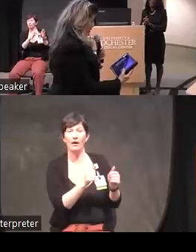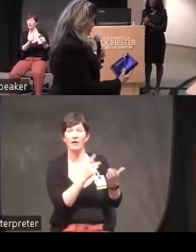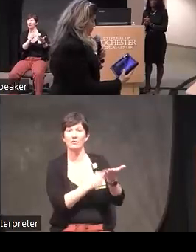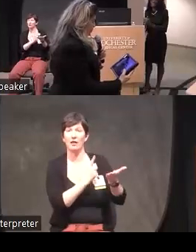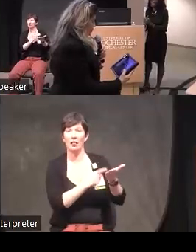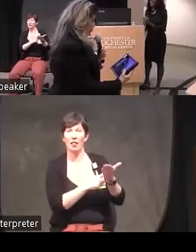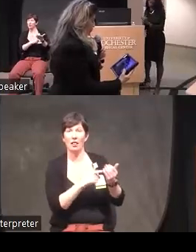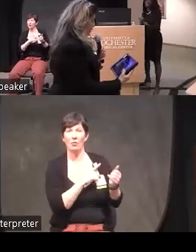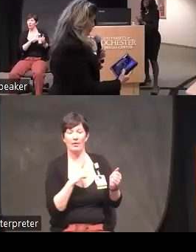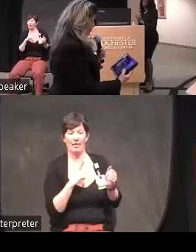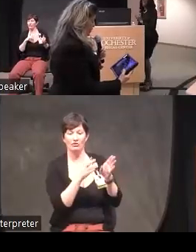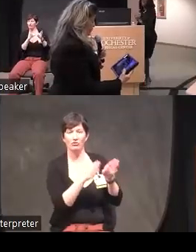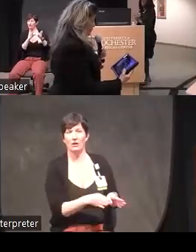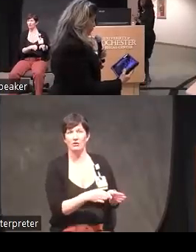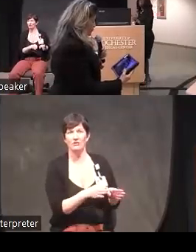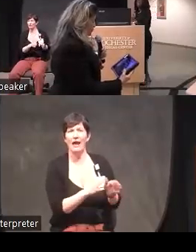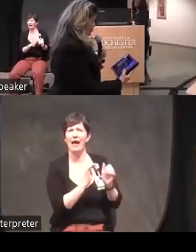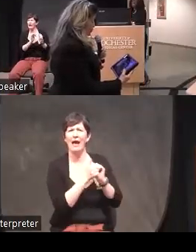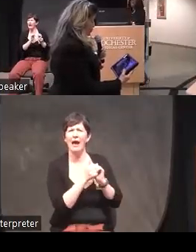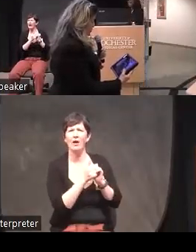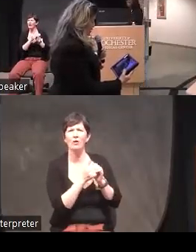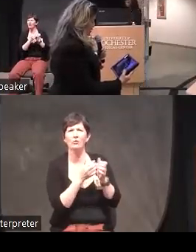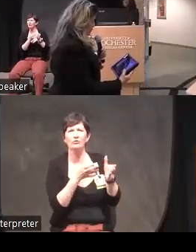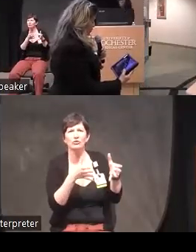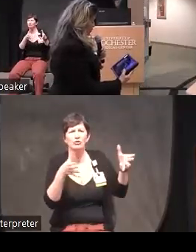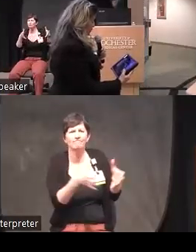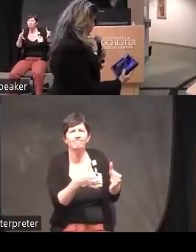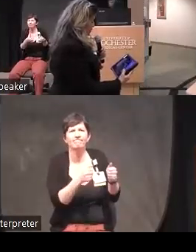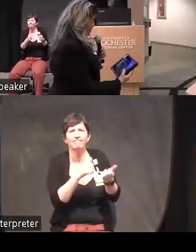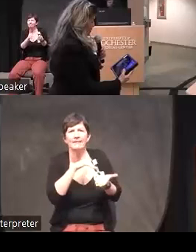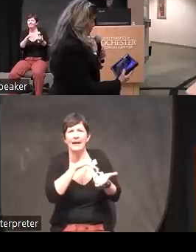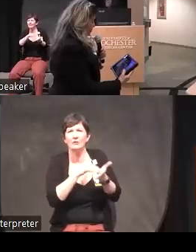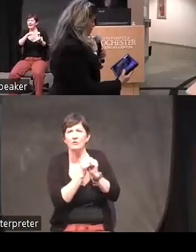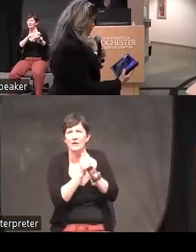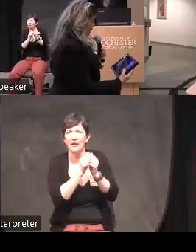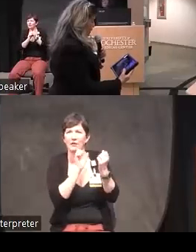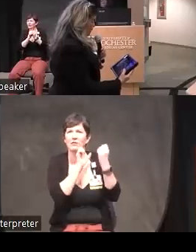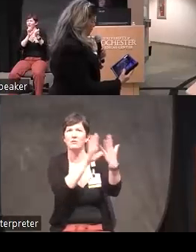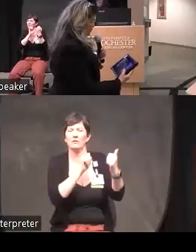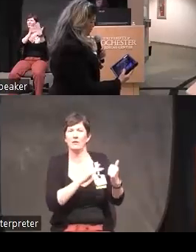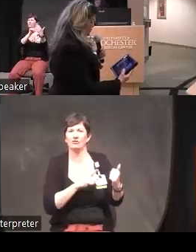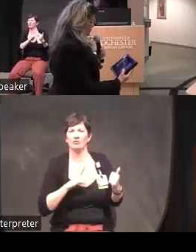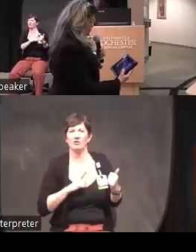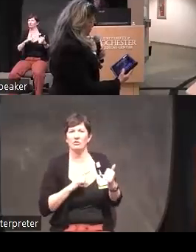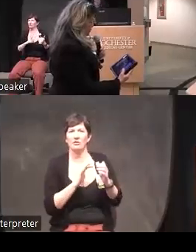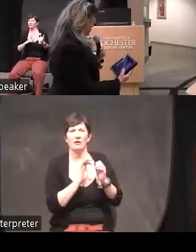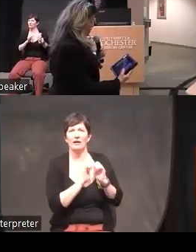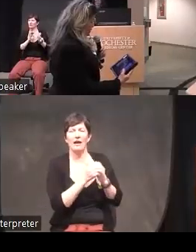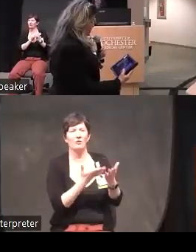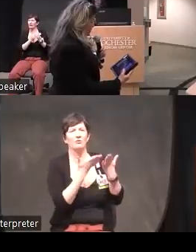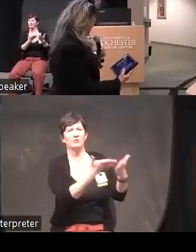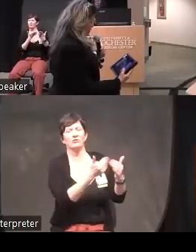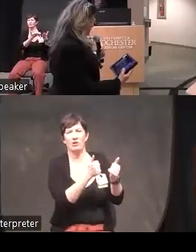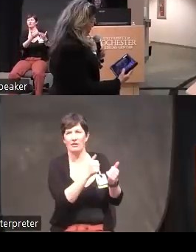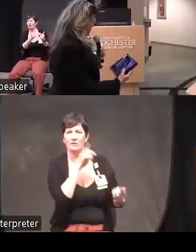organize a coalition of doctors that do go to the state and federal policymakers policymakers? And how would you discuss reducing